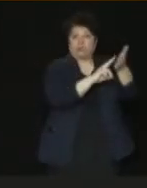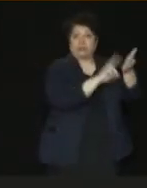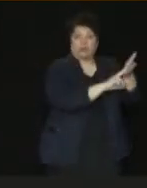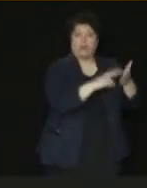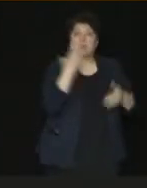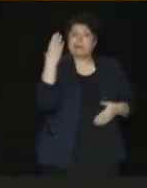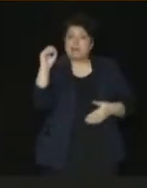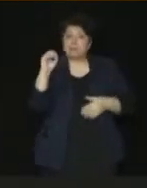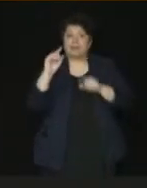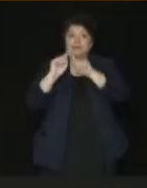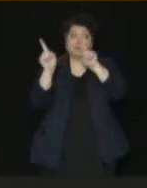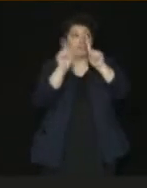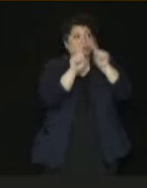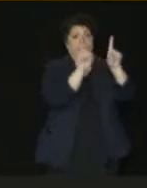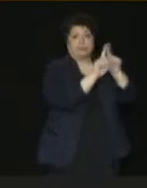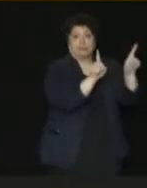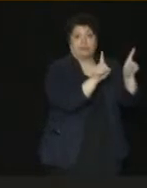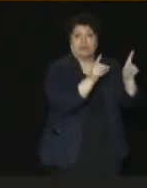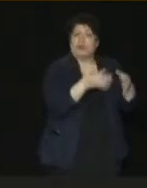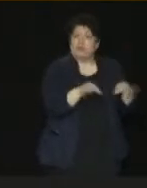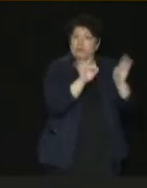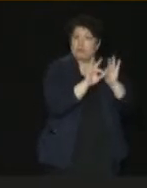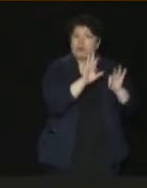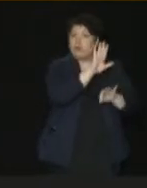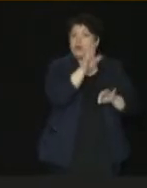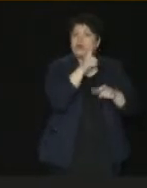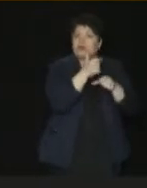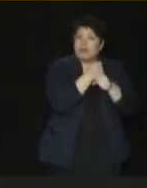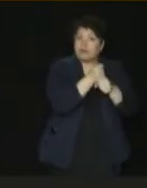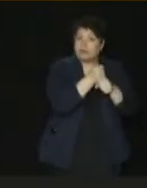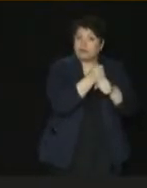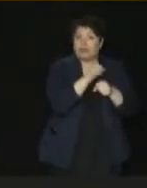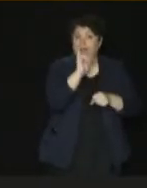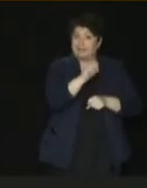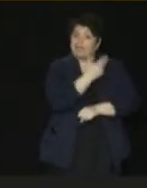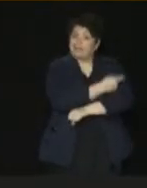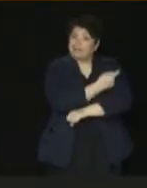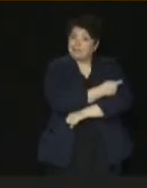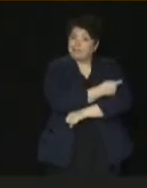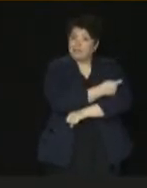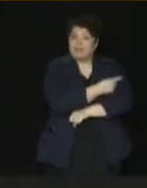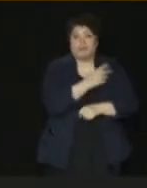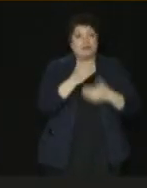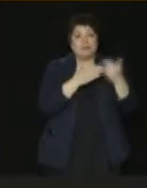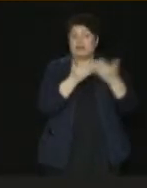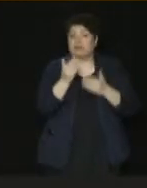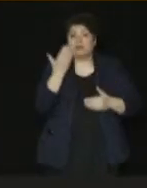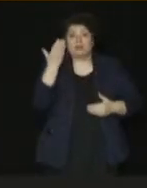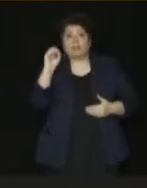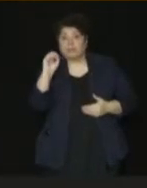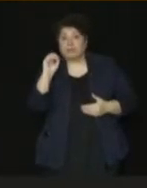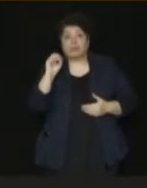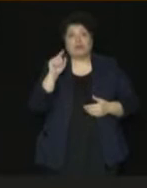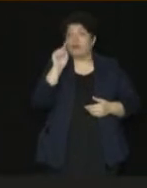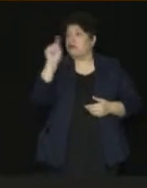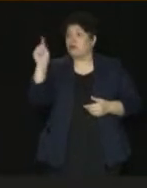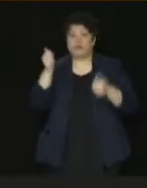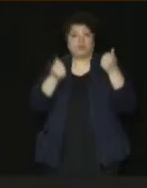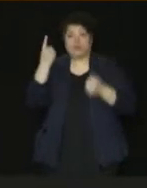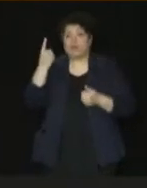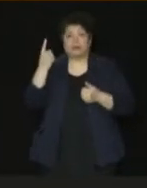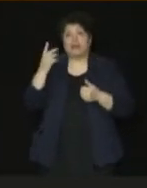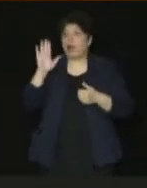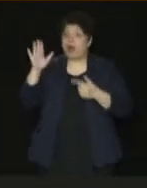various companies that produce vaccines to ensure that regardless of the companies that discover the best vaccines